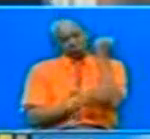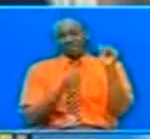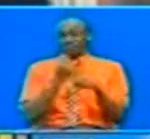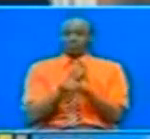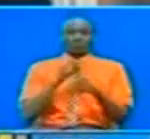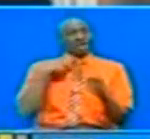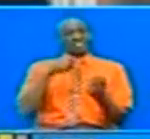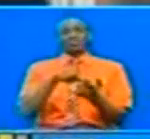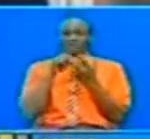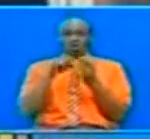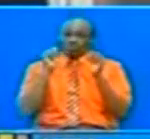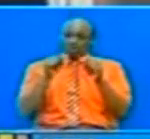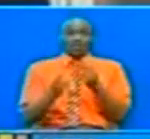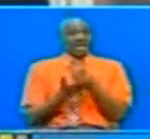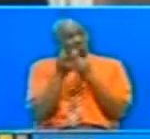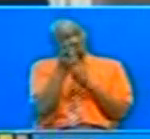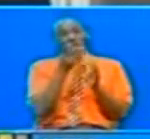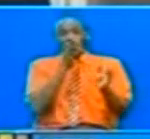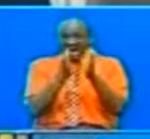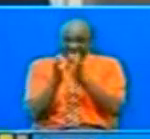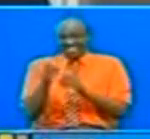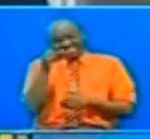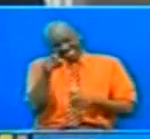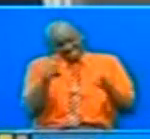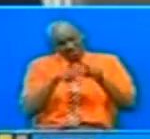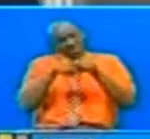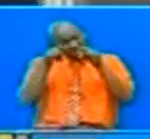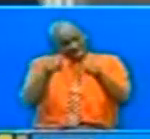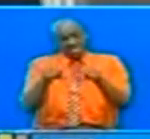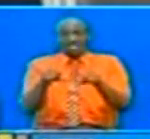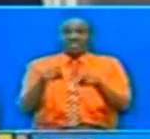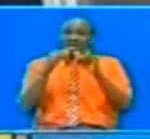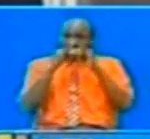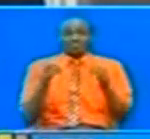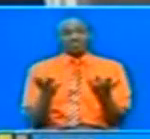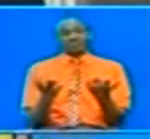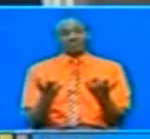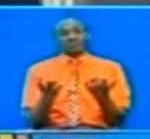can be able to get it is to organize these highly specialized surgical camps.